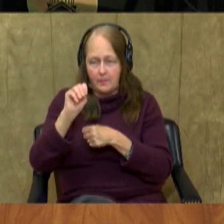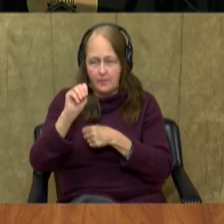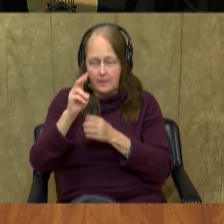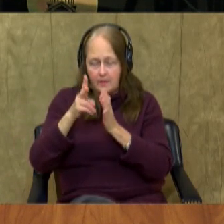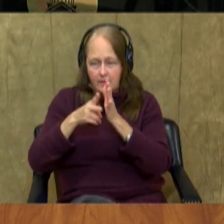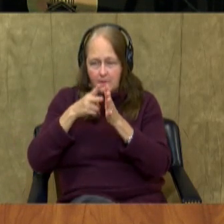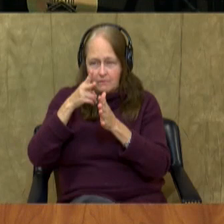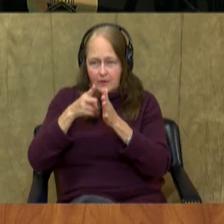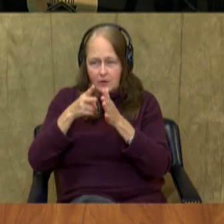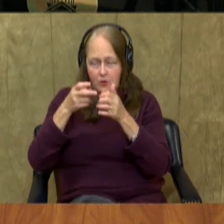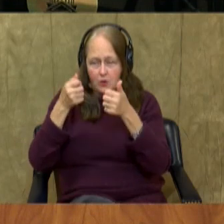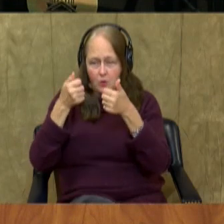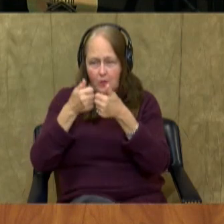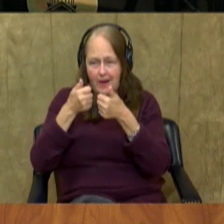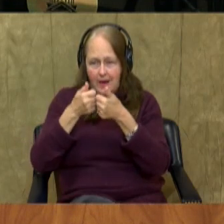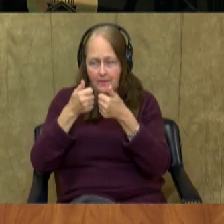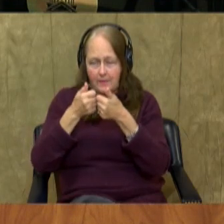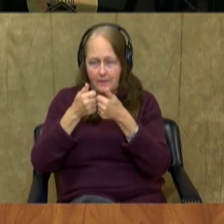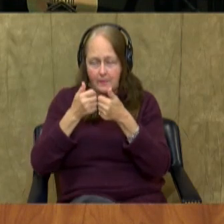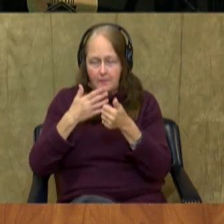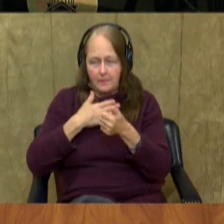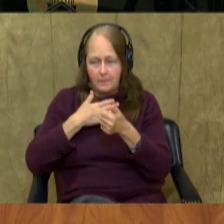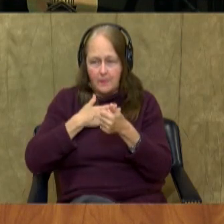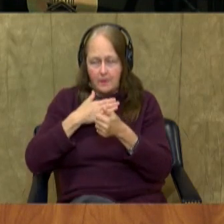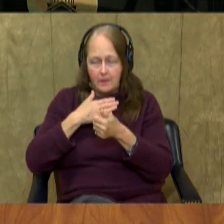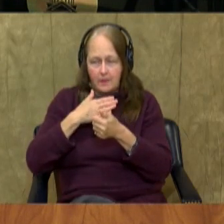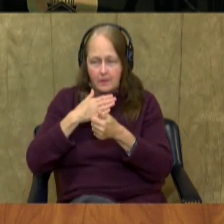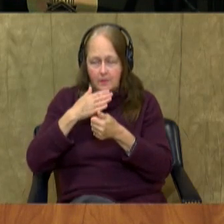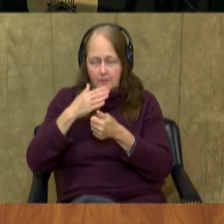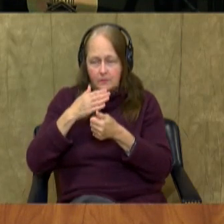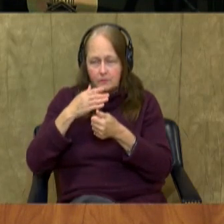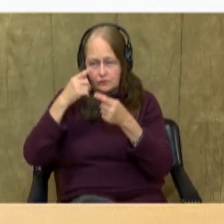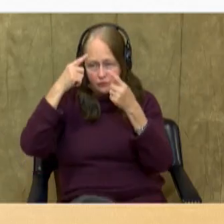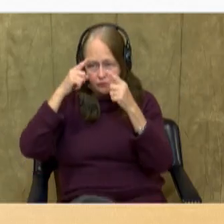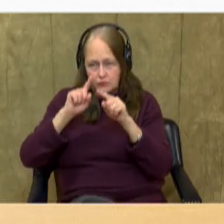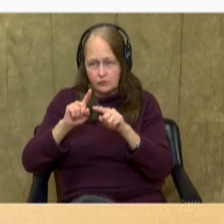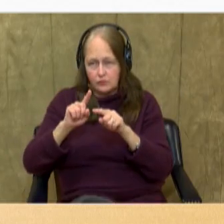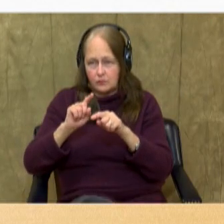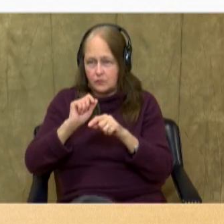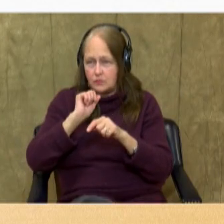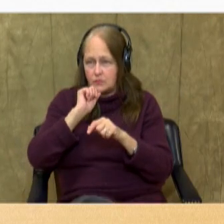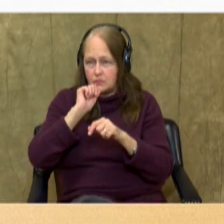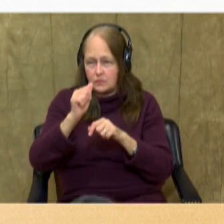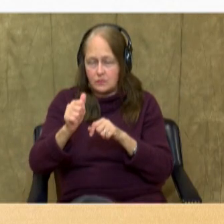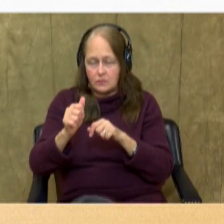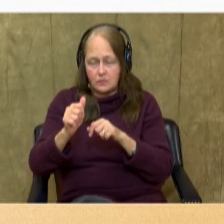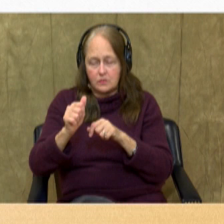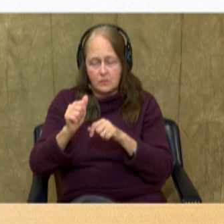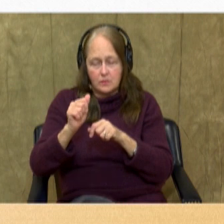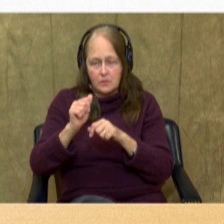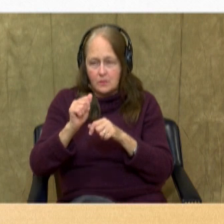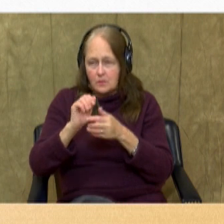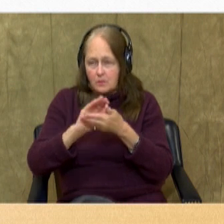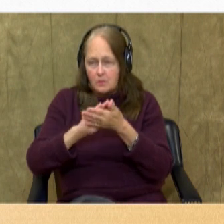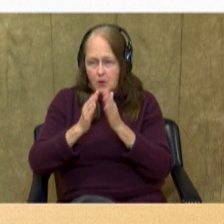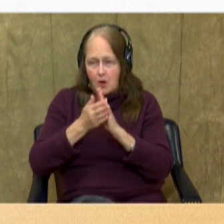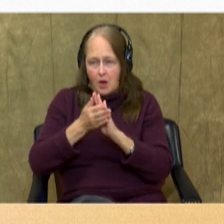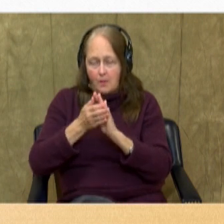Video games, yes. So my claim is that video games should not be considered a